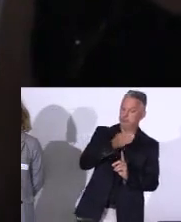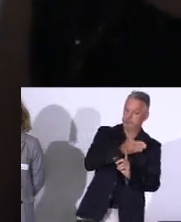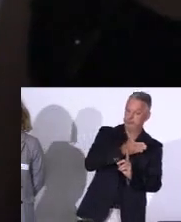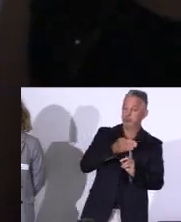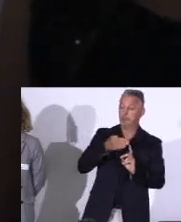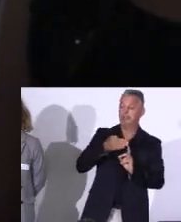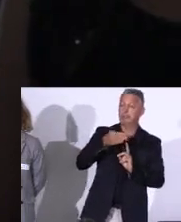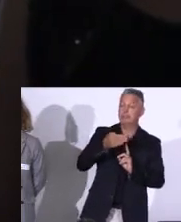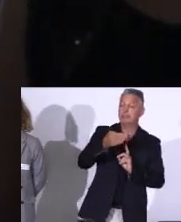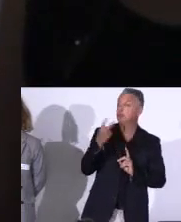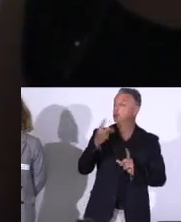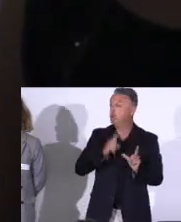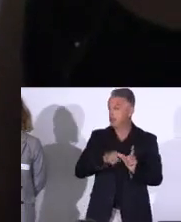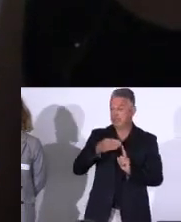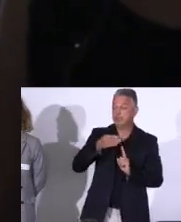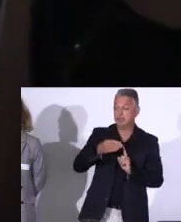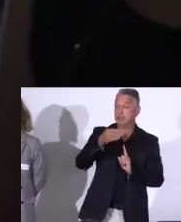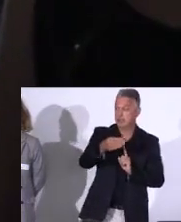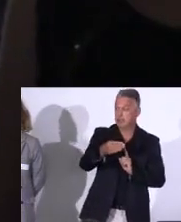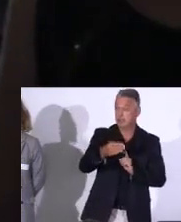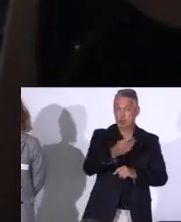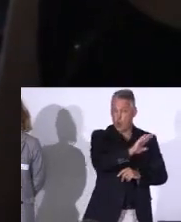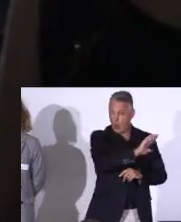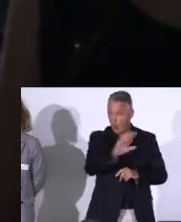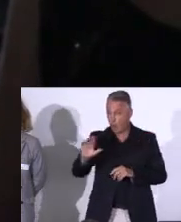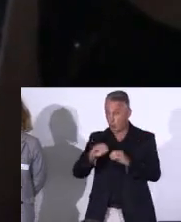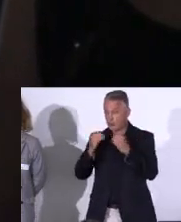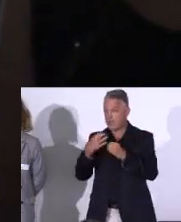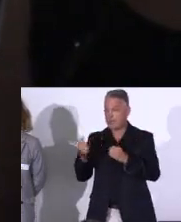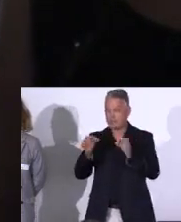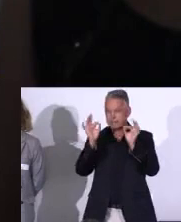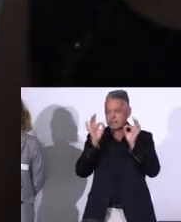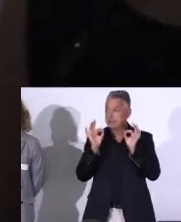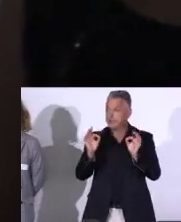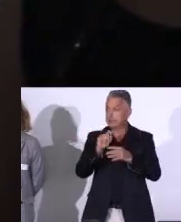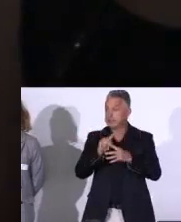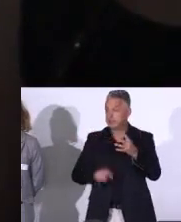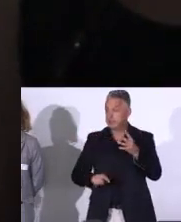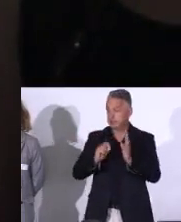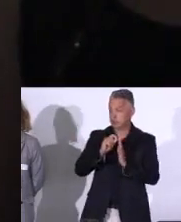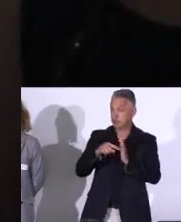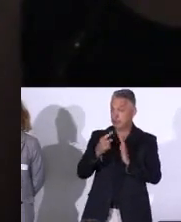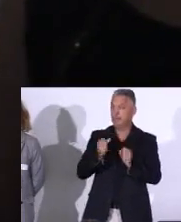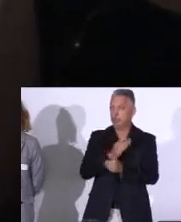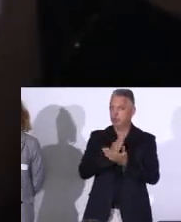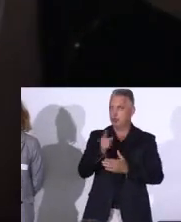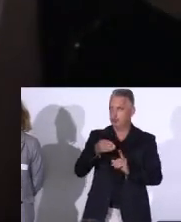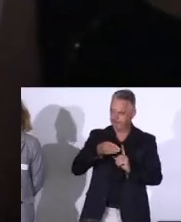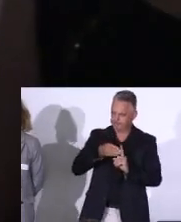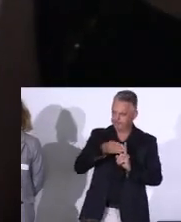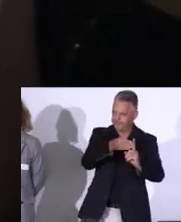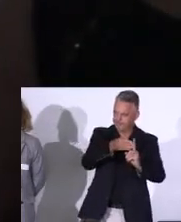we're requiring that all organisations that have got a disability-specific project, that they are working on their inclusion action plans that